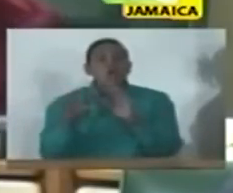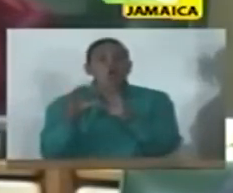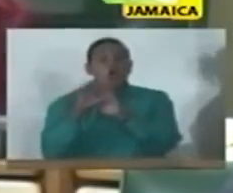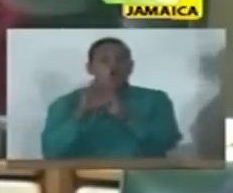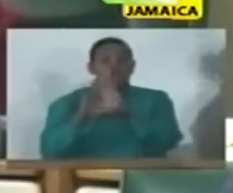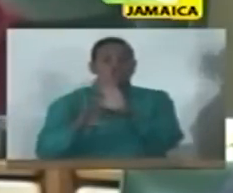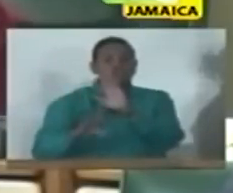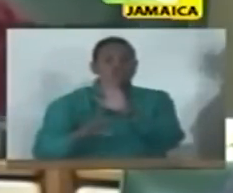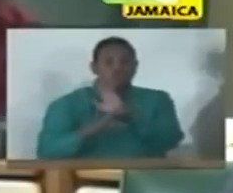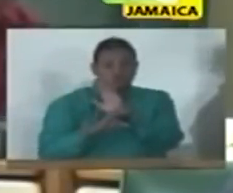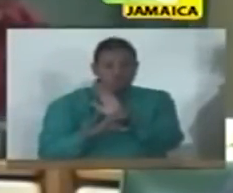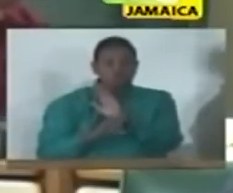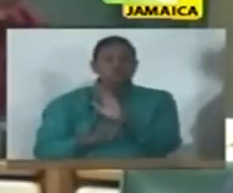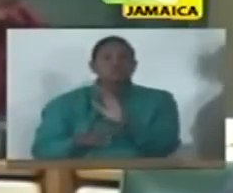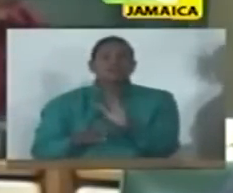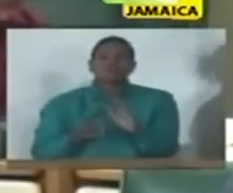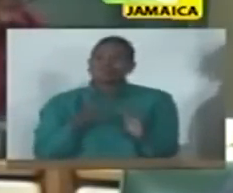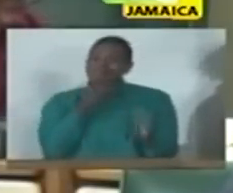unconstitutional?